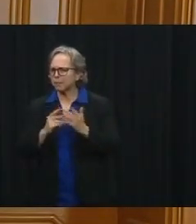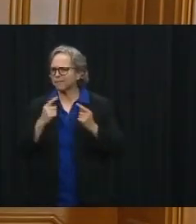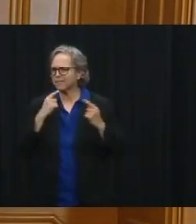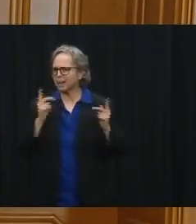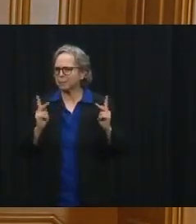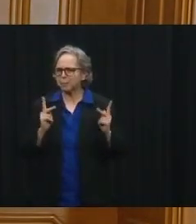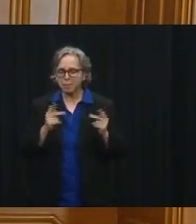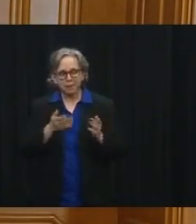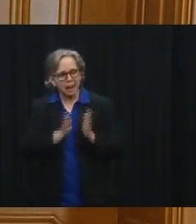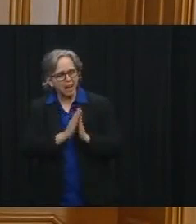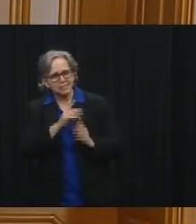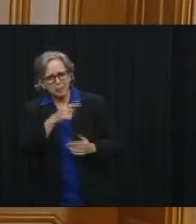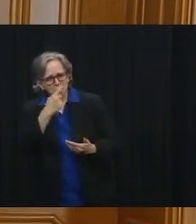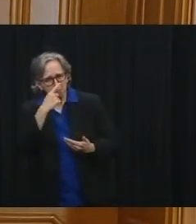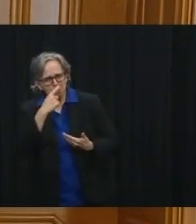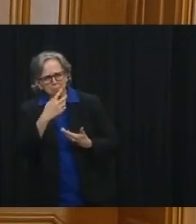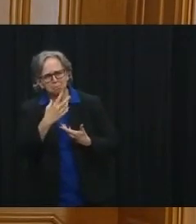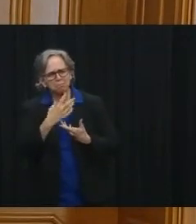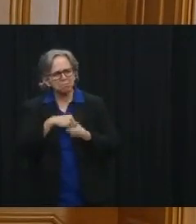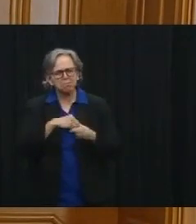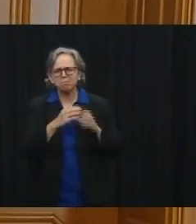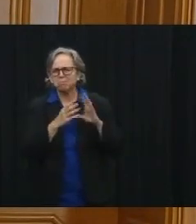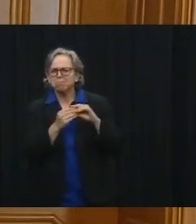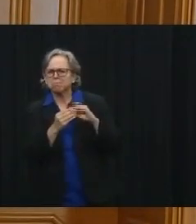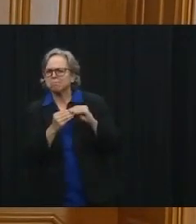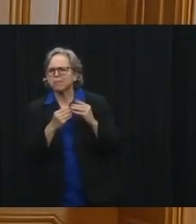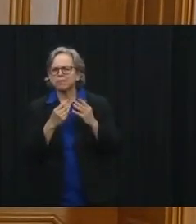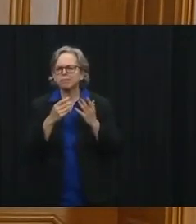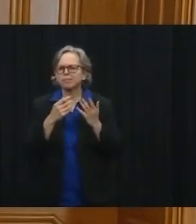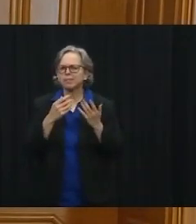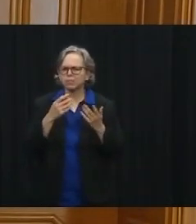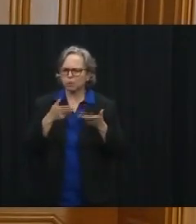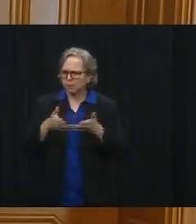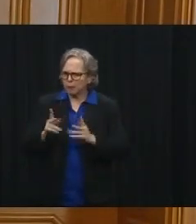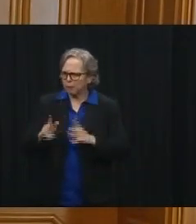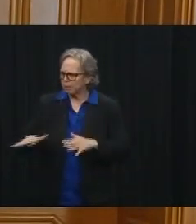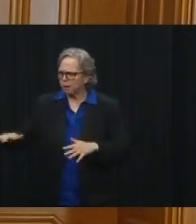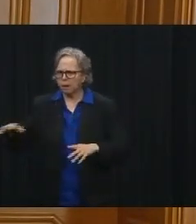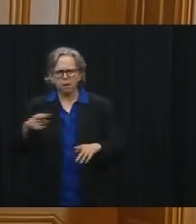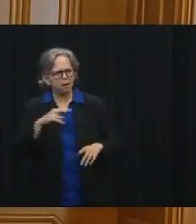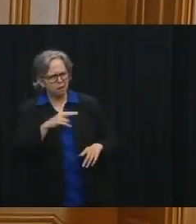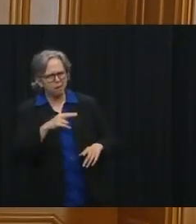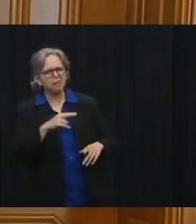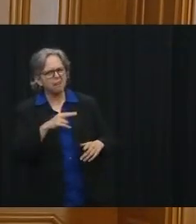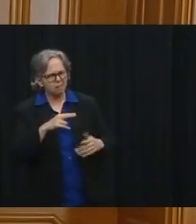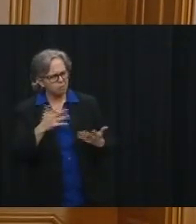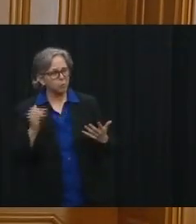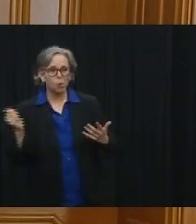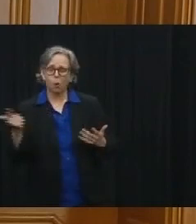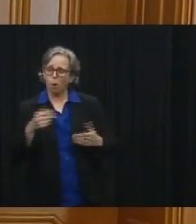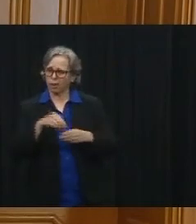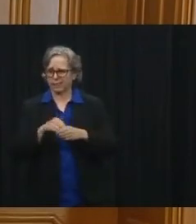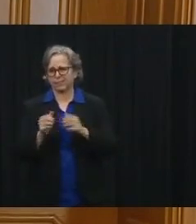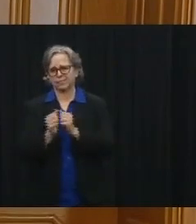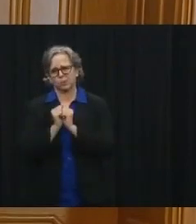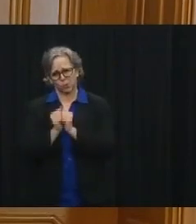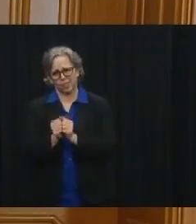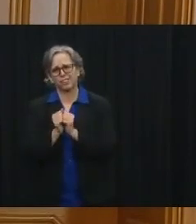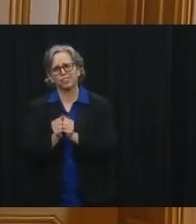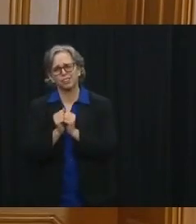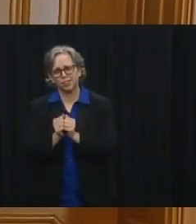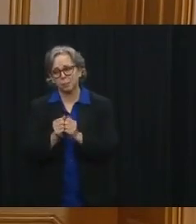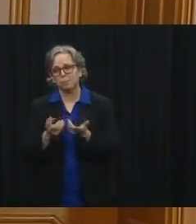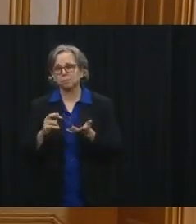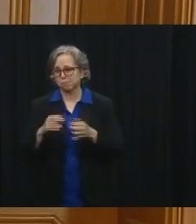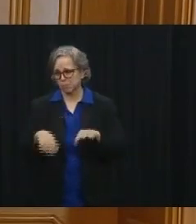messages, letting people who follow them know that we're all in this together, and to stay home to help us